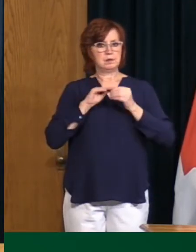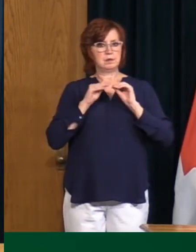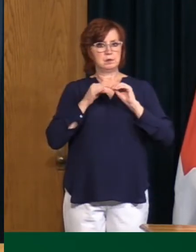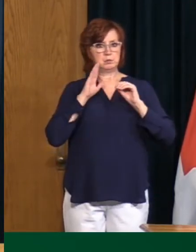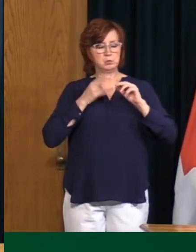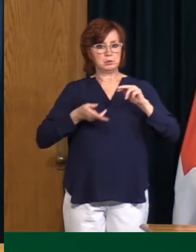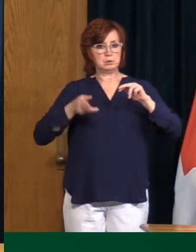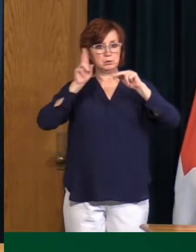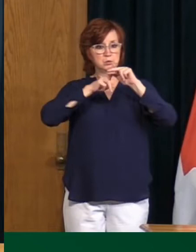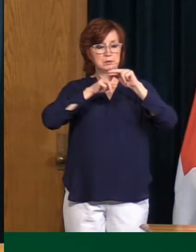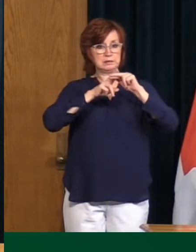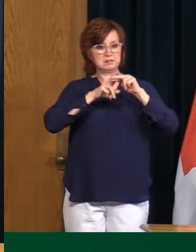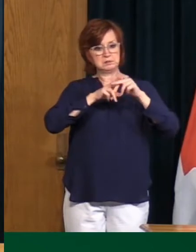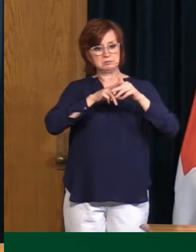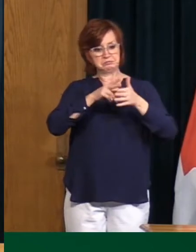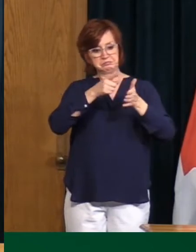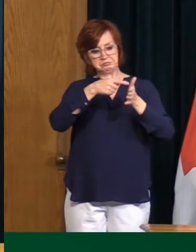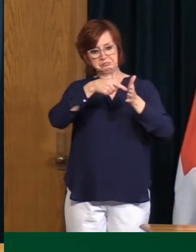of weeks?